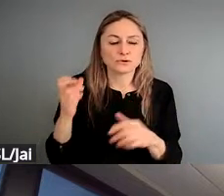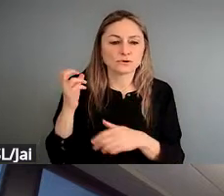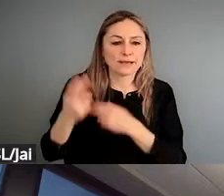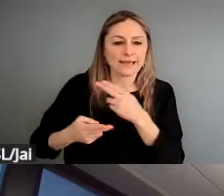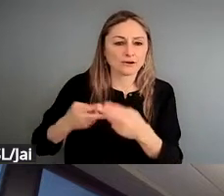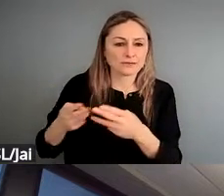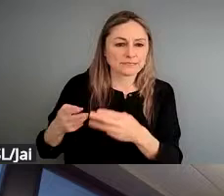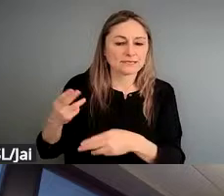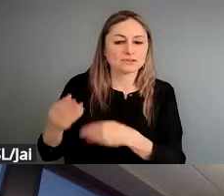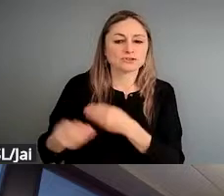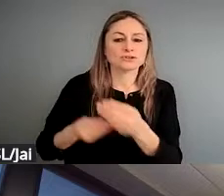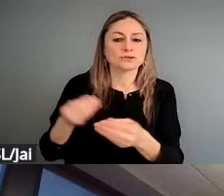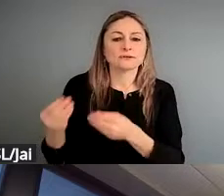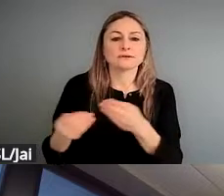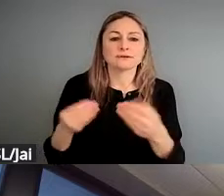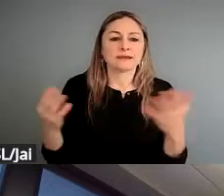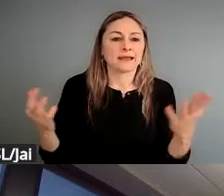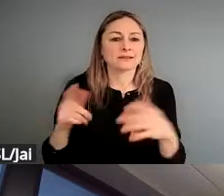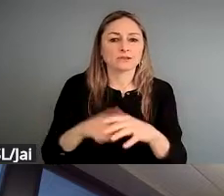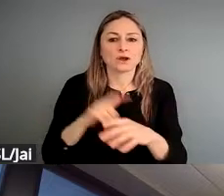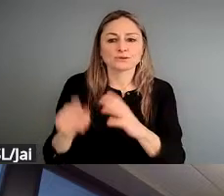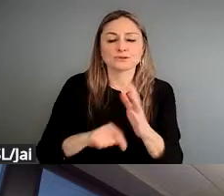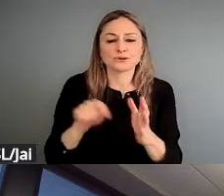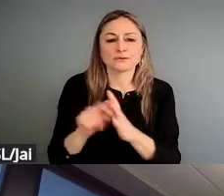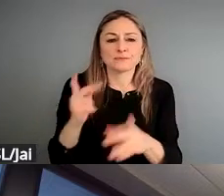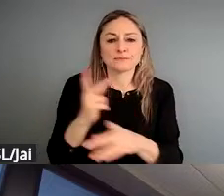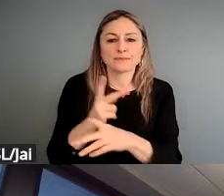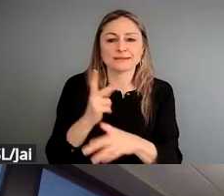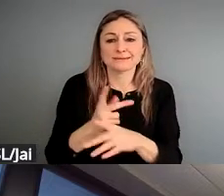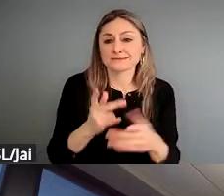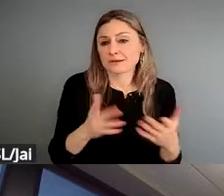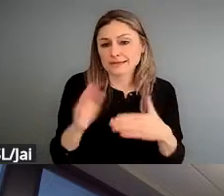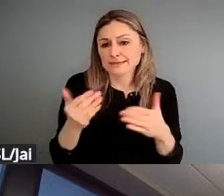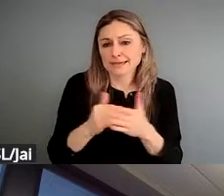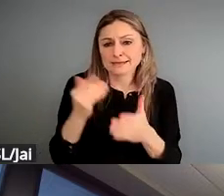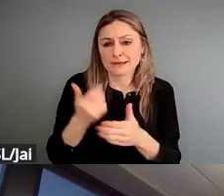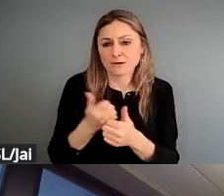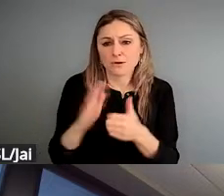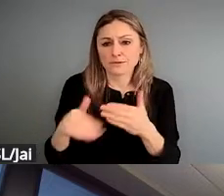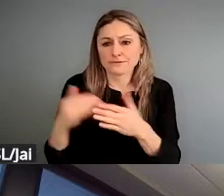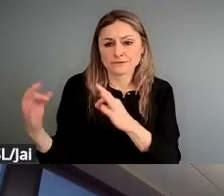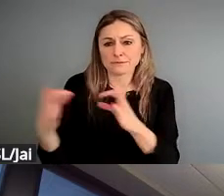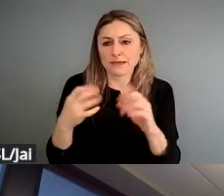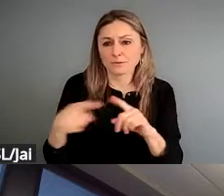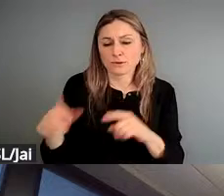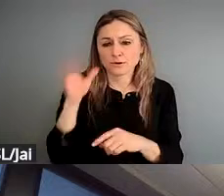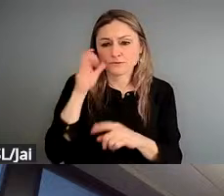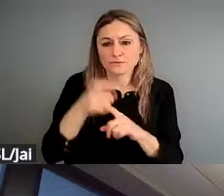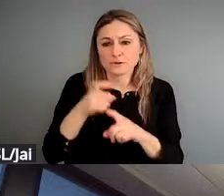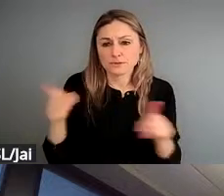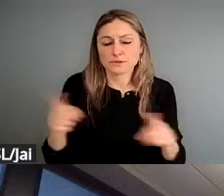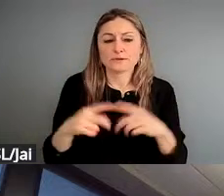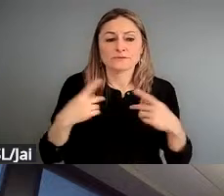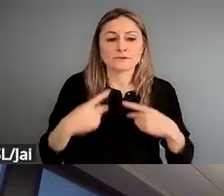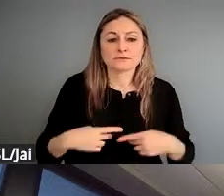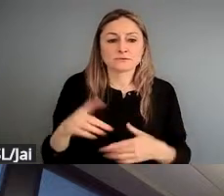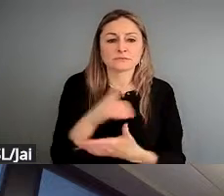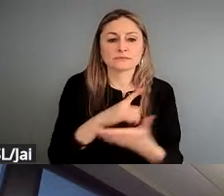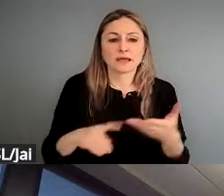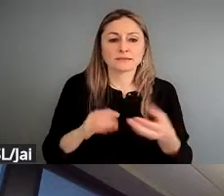considerations for long-term maintenance, again, based on the things that we heard from all of you. And then finally, for physical design 19,